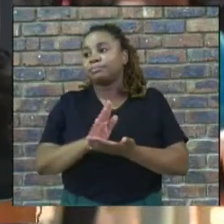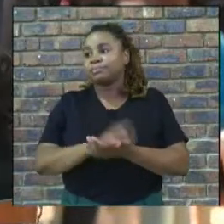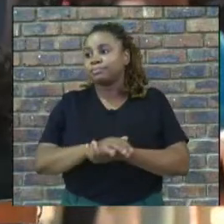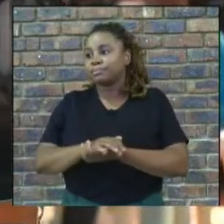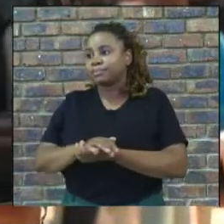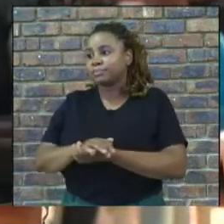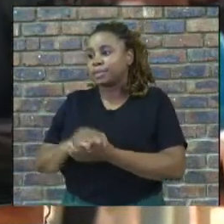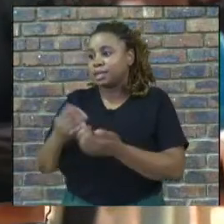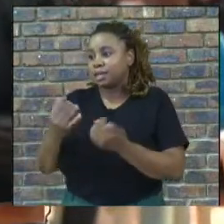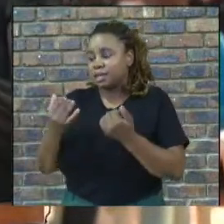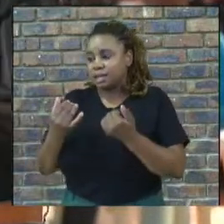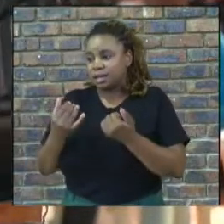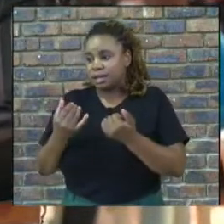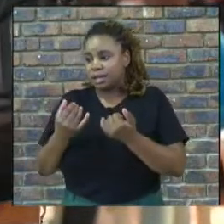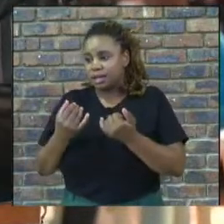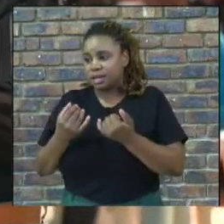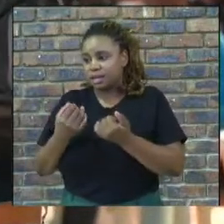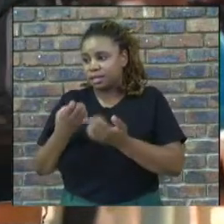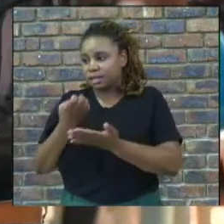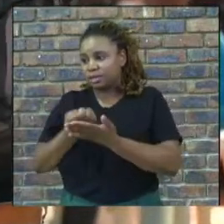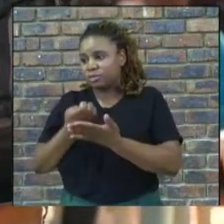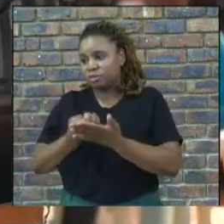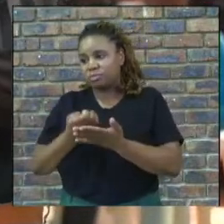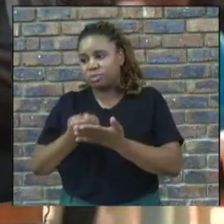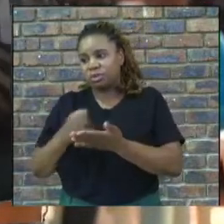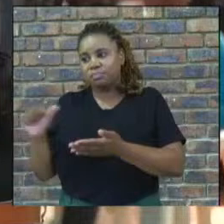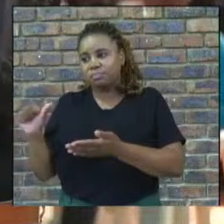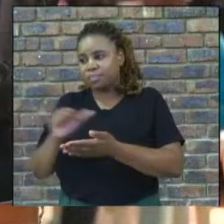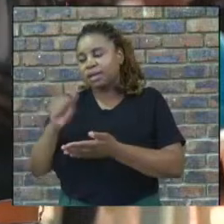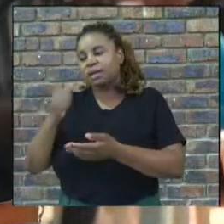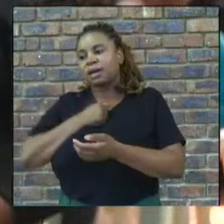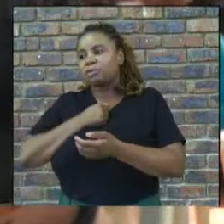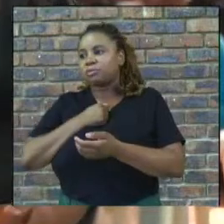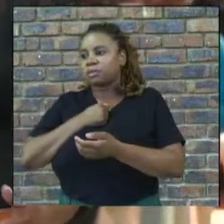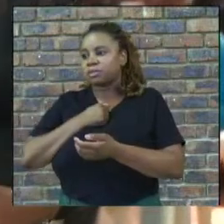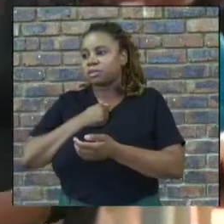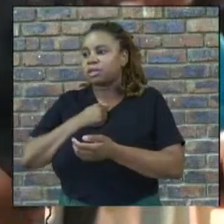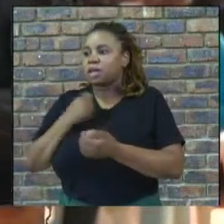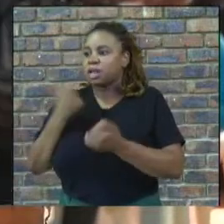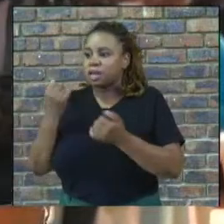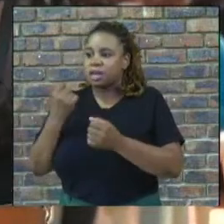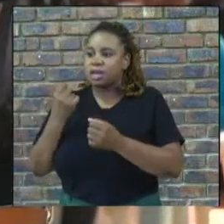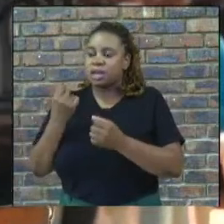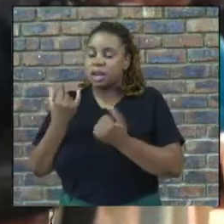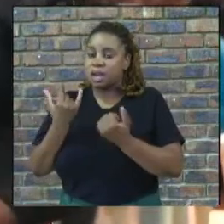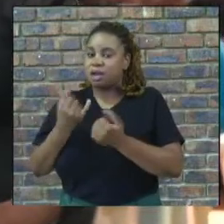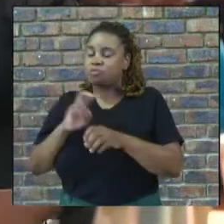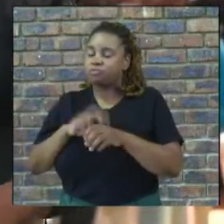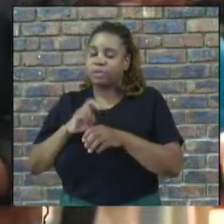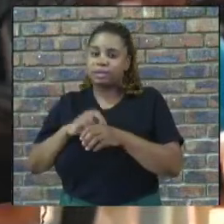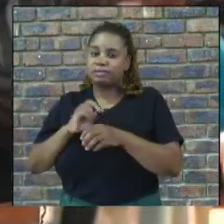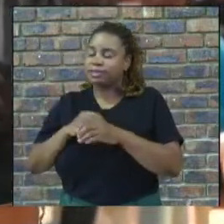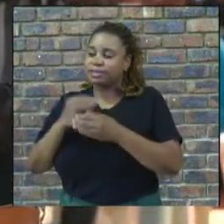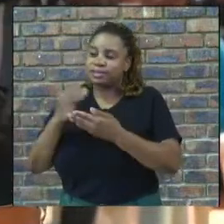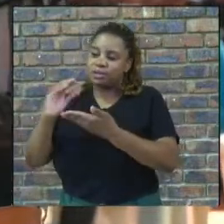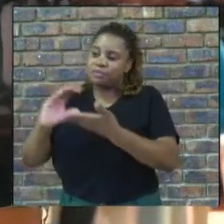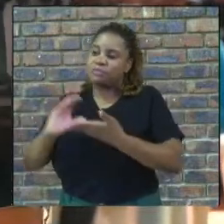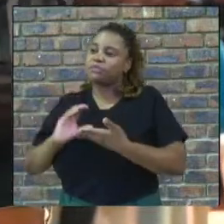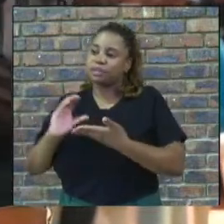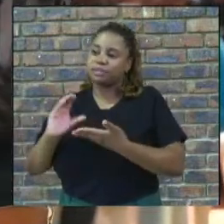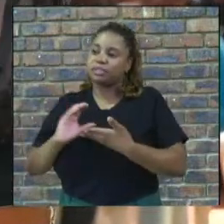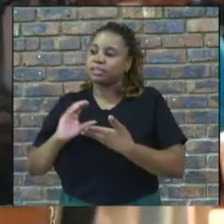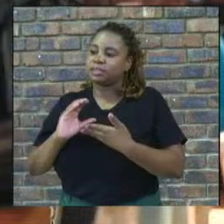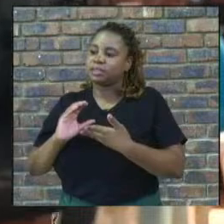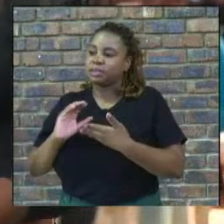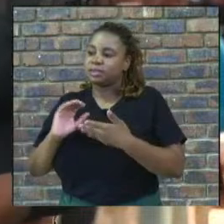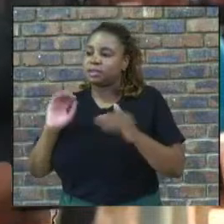economy e kgutletse ho rona, like we said re ka se economy. Re shota ka di funding. Re kokota kae? Mo re kokotang teng